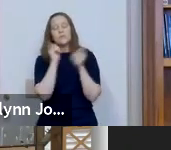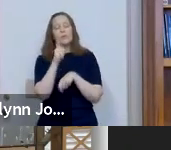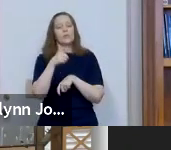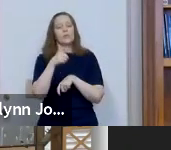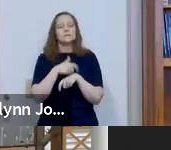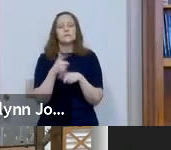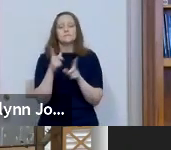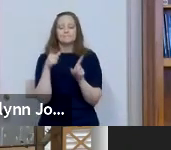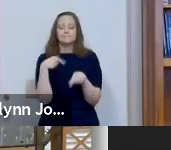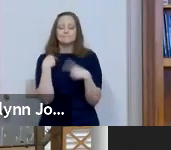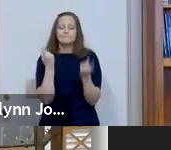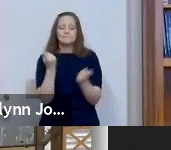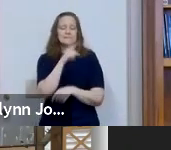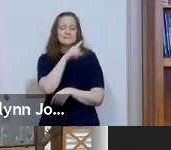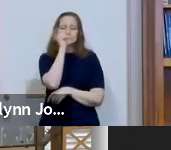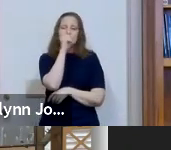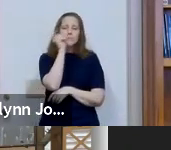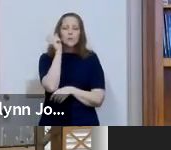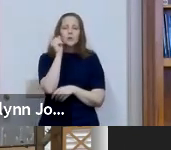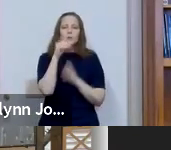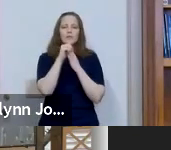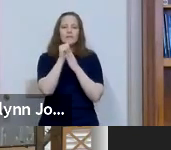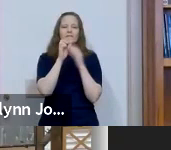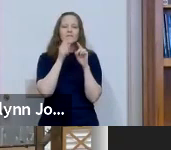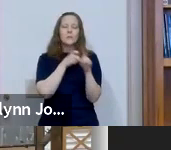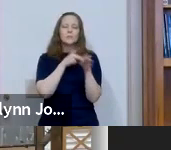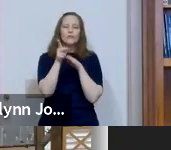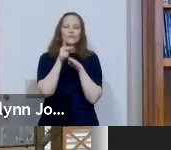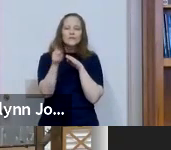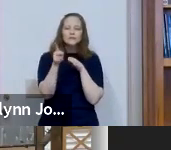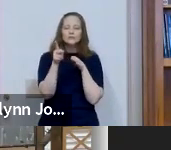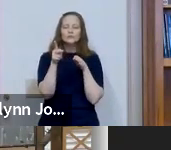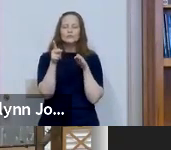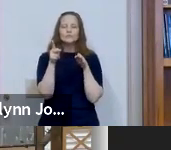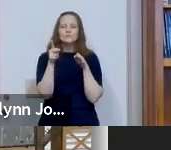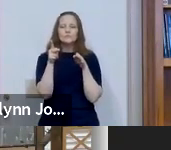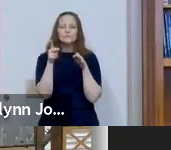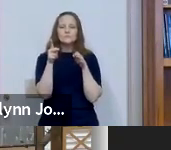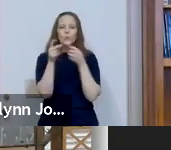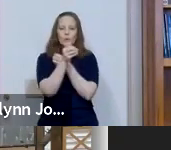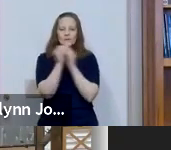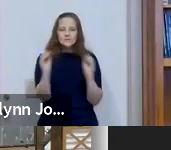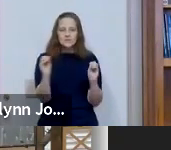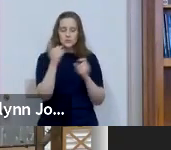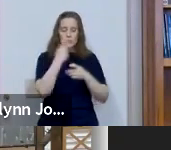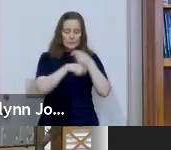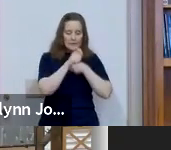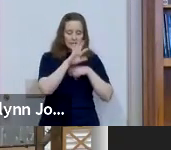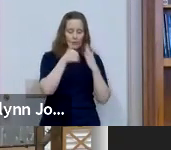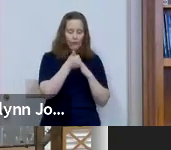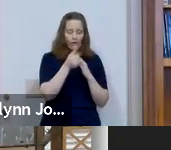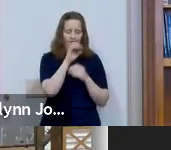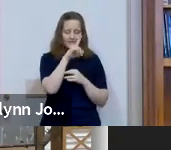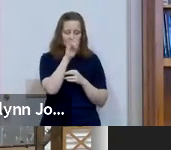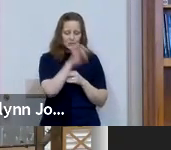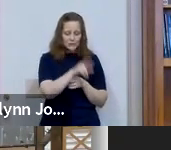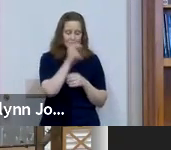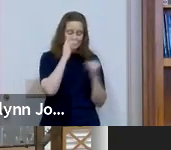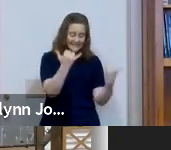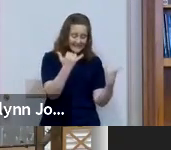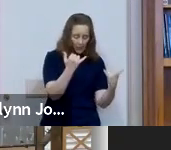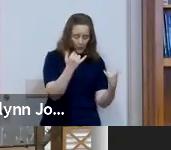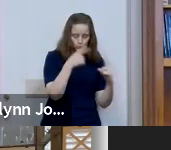gone throughout the summer with guidance from professional organizations ranging from replace all your filters immediately